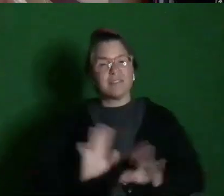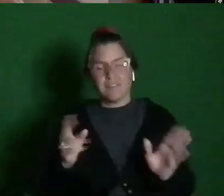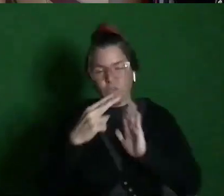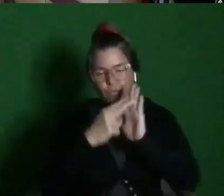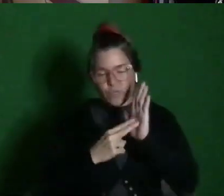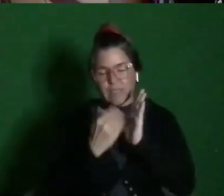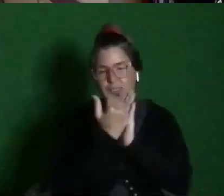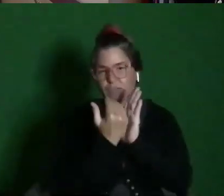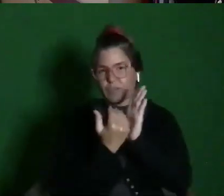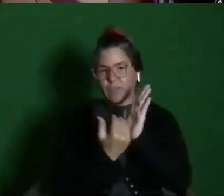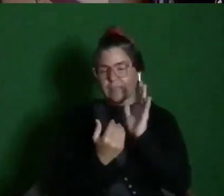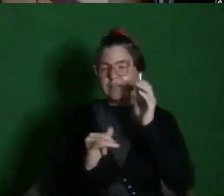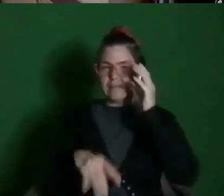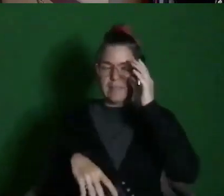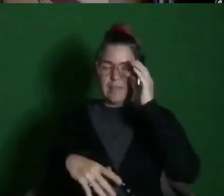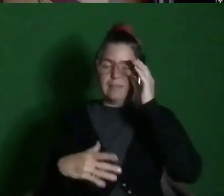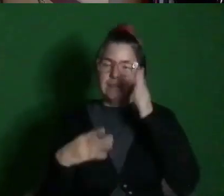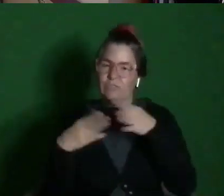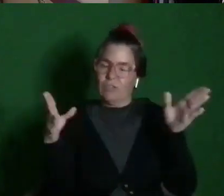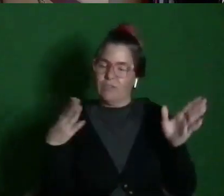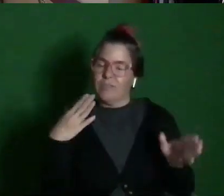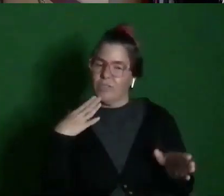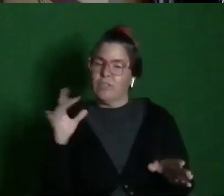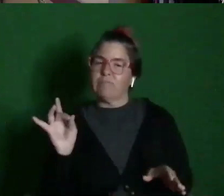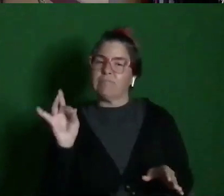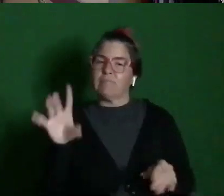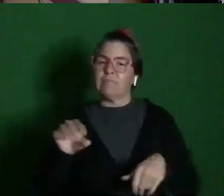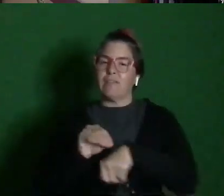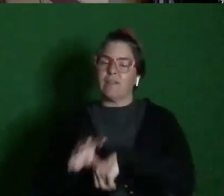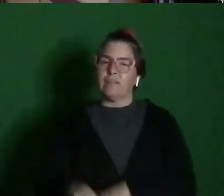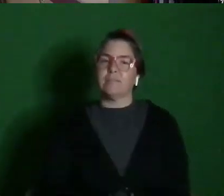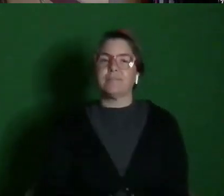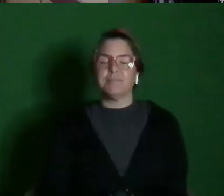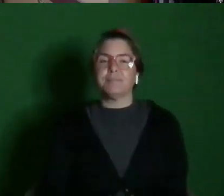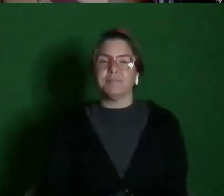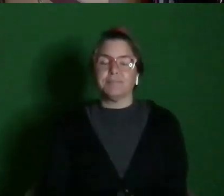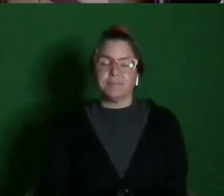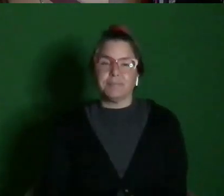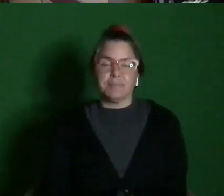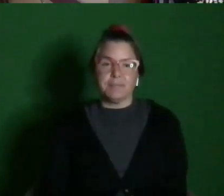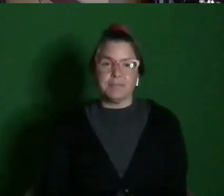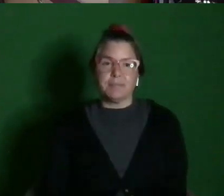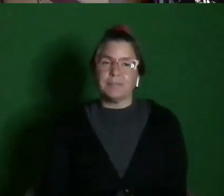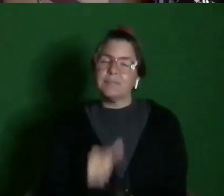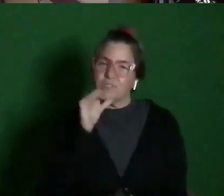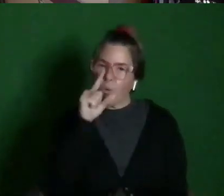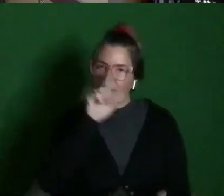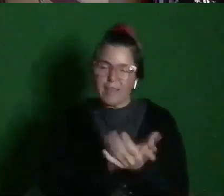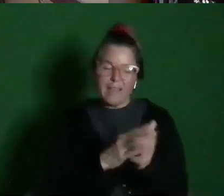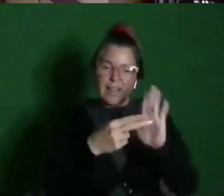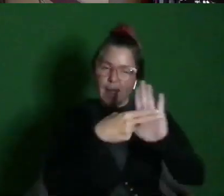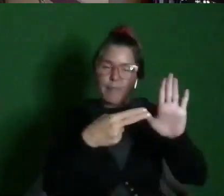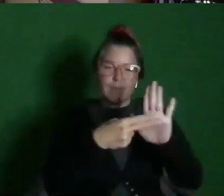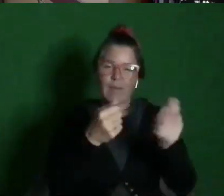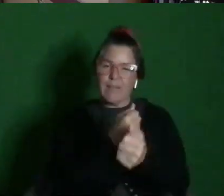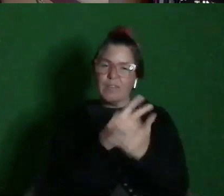And that, I think, is just in general really good. It's a good life strategy, is don't believe the labeling,